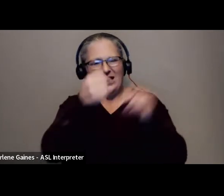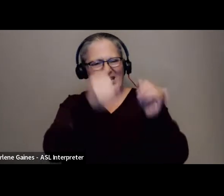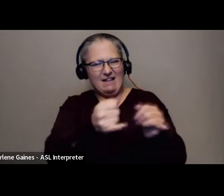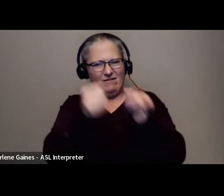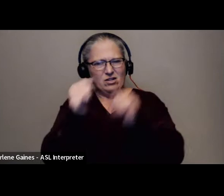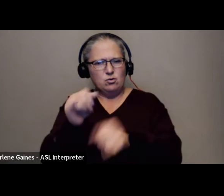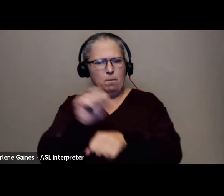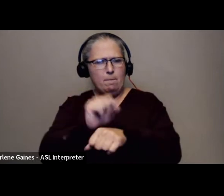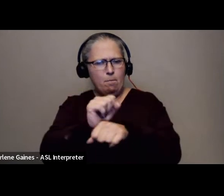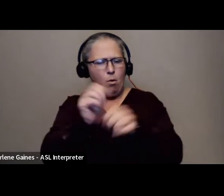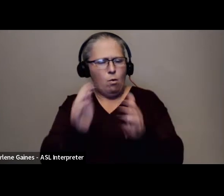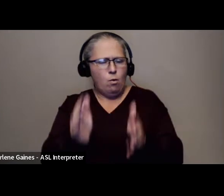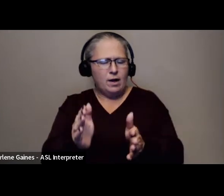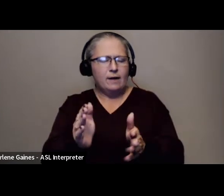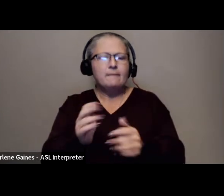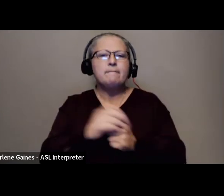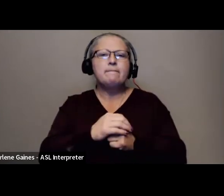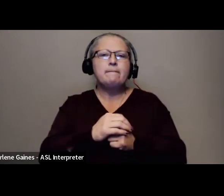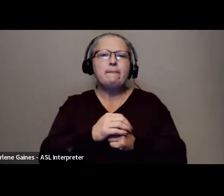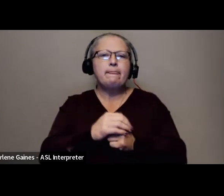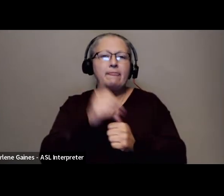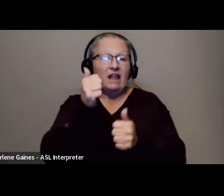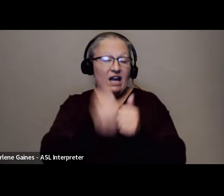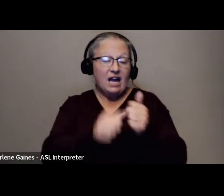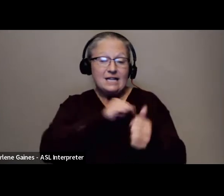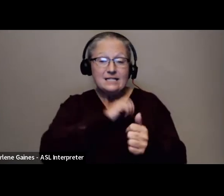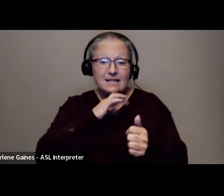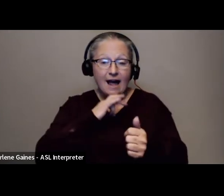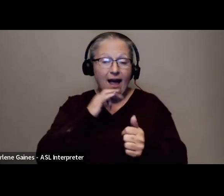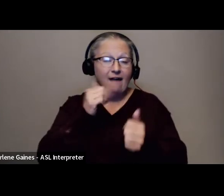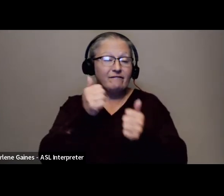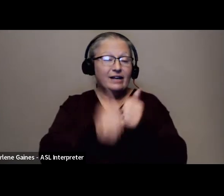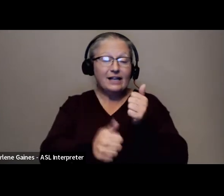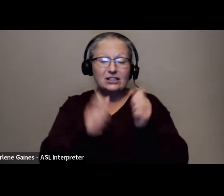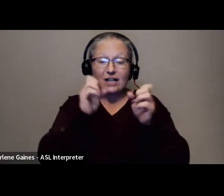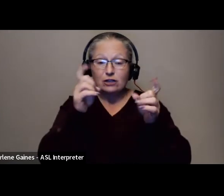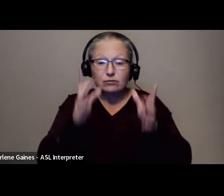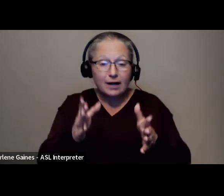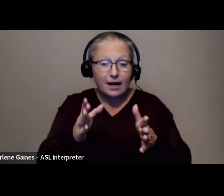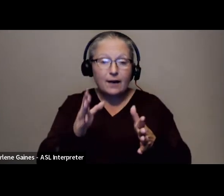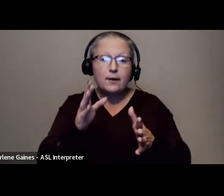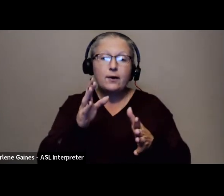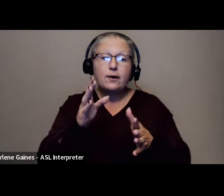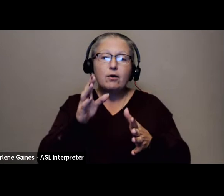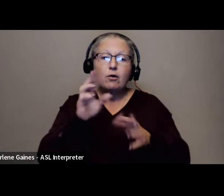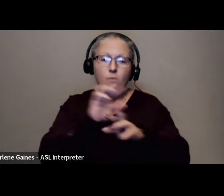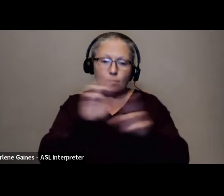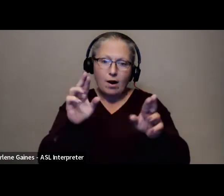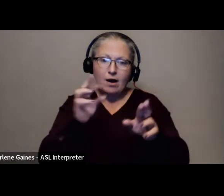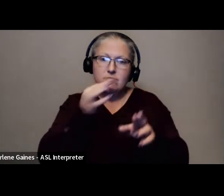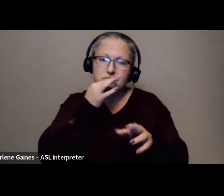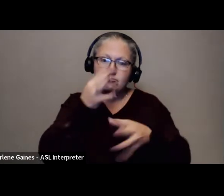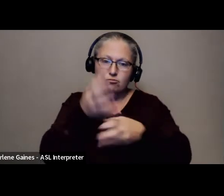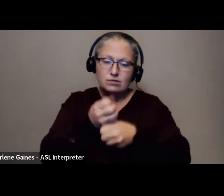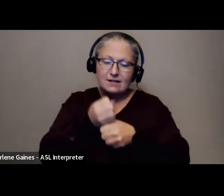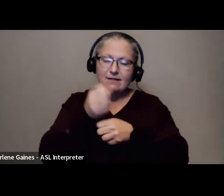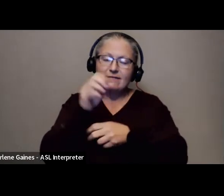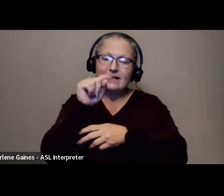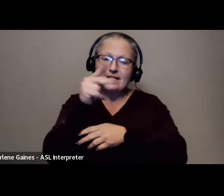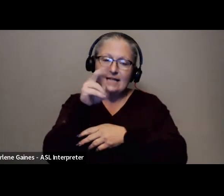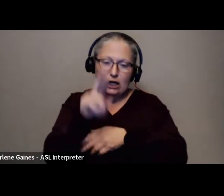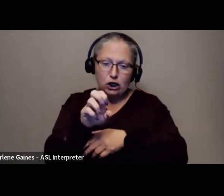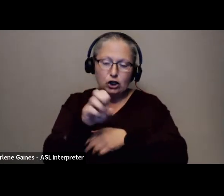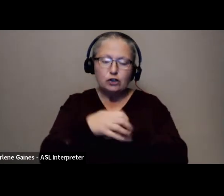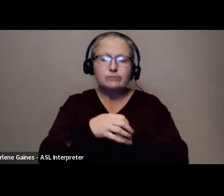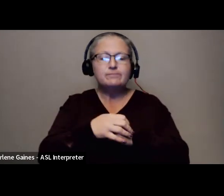each employee who, each staff member, each educator who is in line to earn tenureship. And